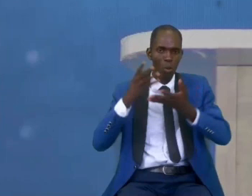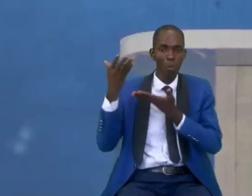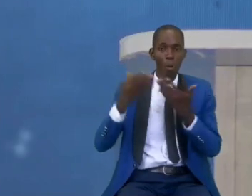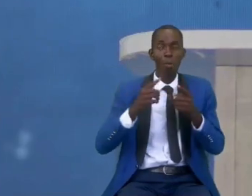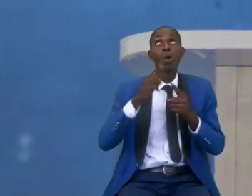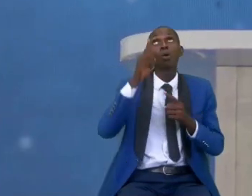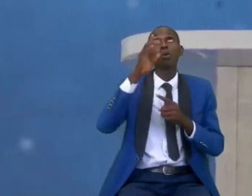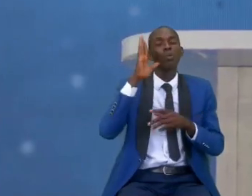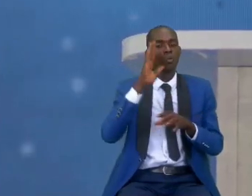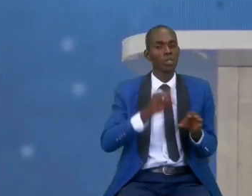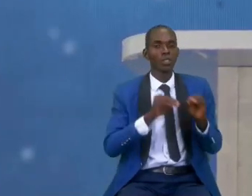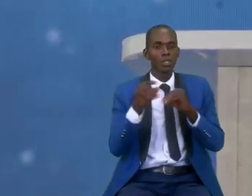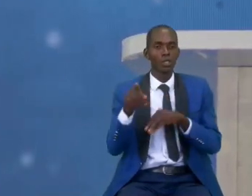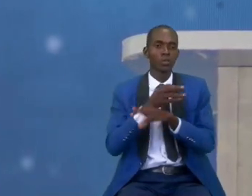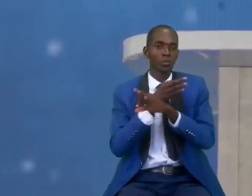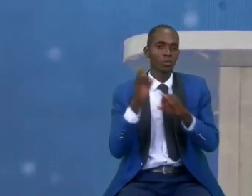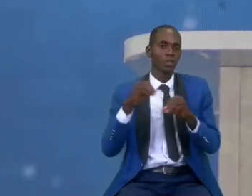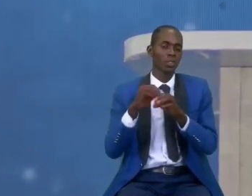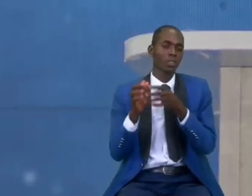is in there